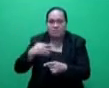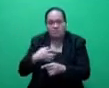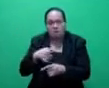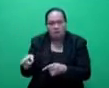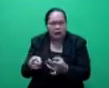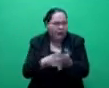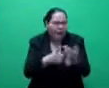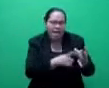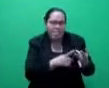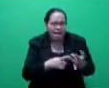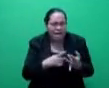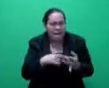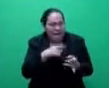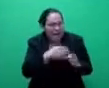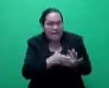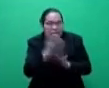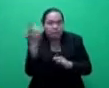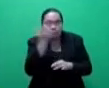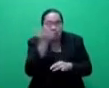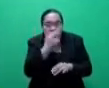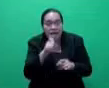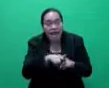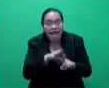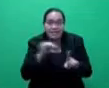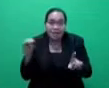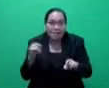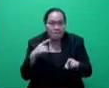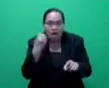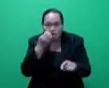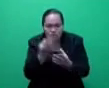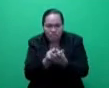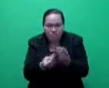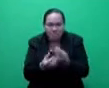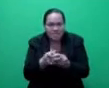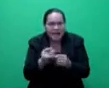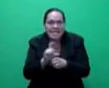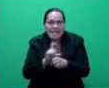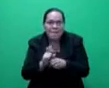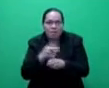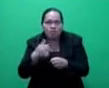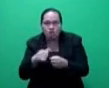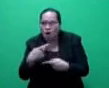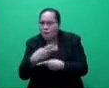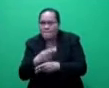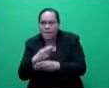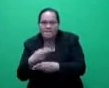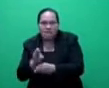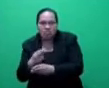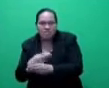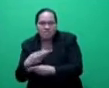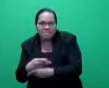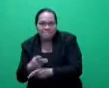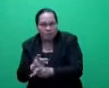those businesses classified as high risk, these are food handling, use of chemicals, or manufacturing businesses,